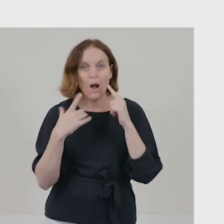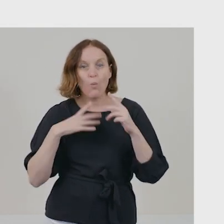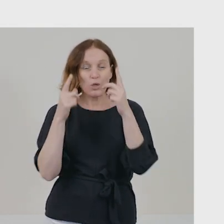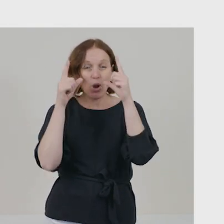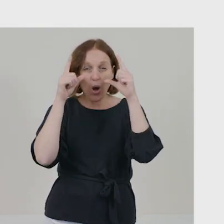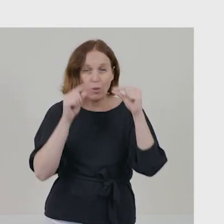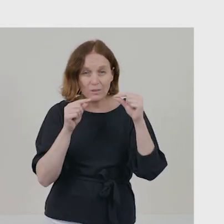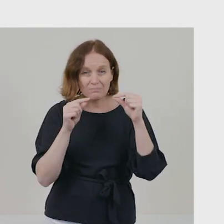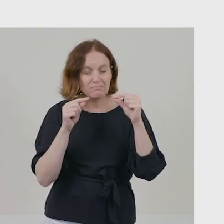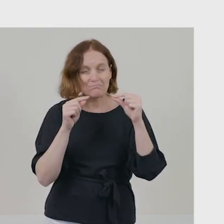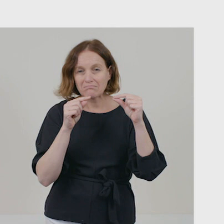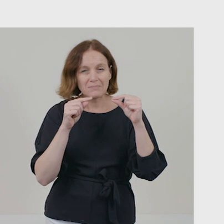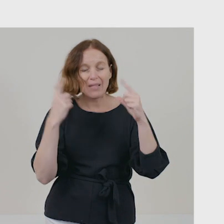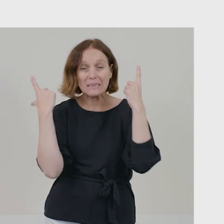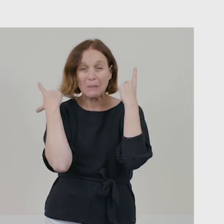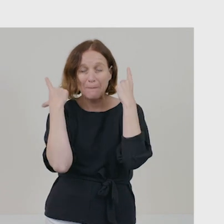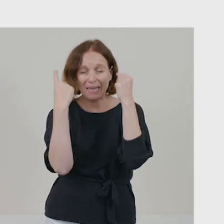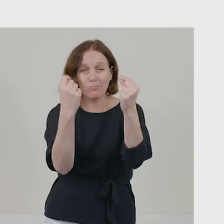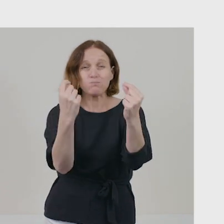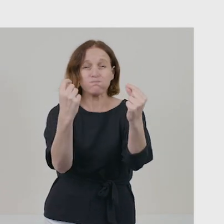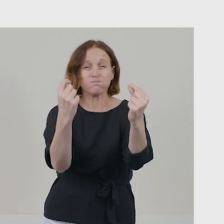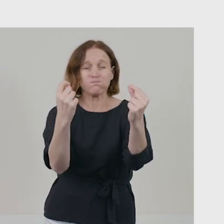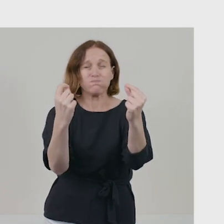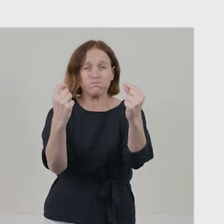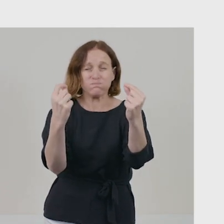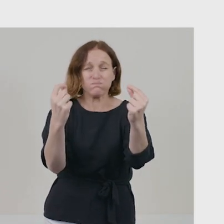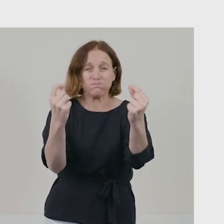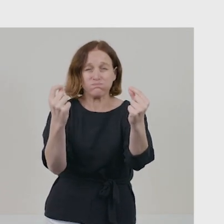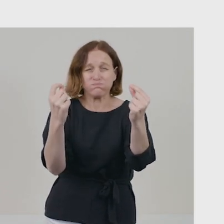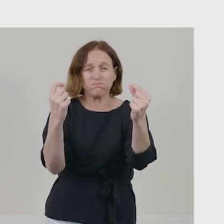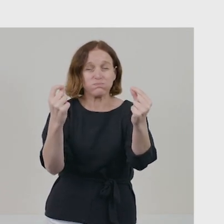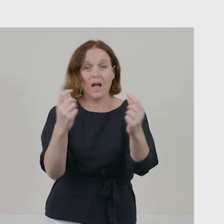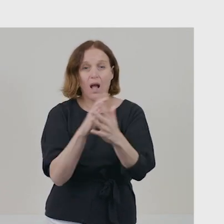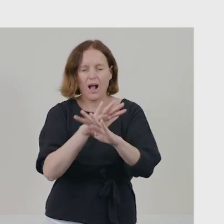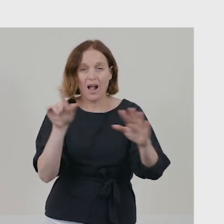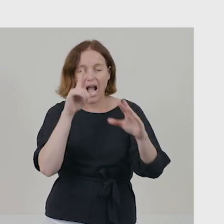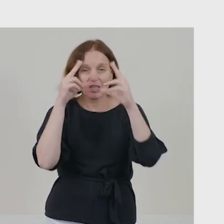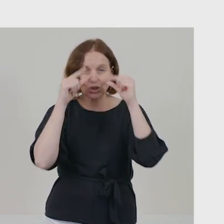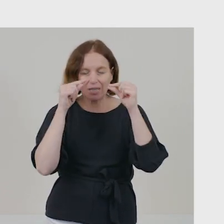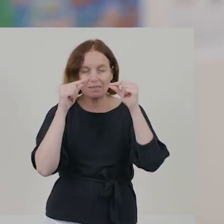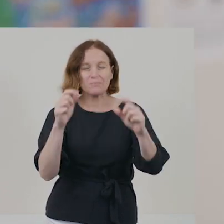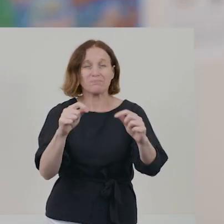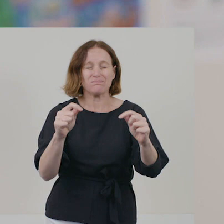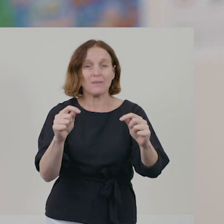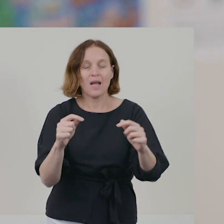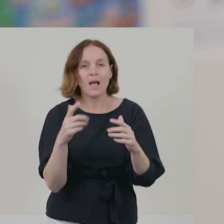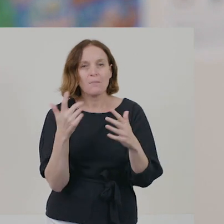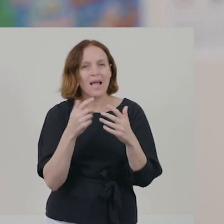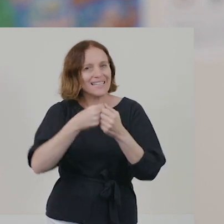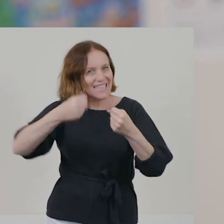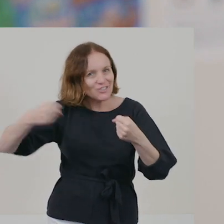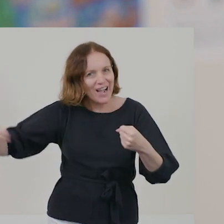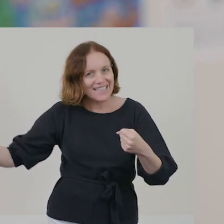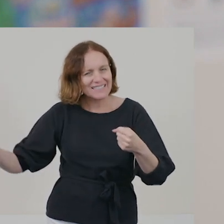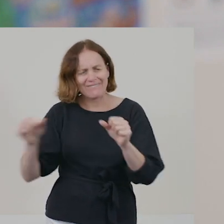I wanted to close my eyes, but the sheer speed of my descent wouldn't allow my eyelids to shut. Exaggeration